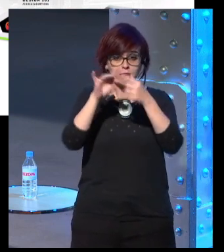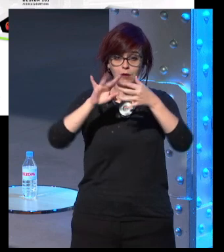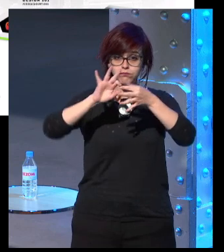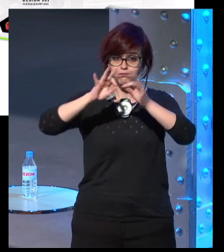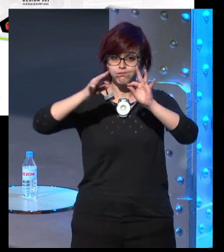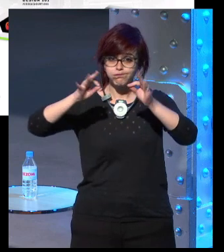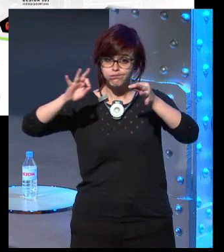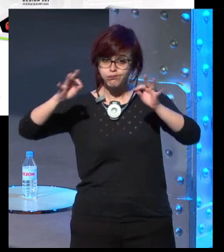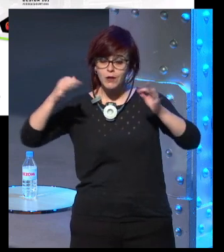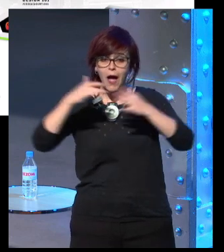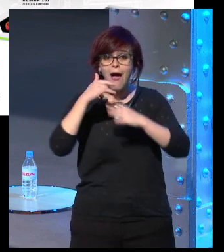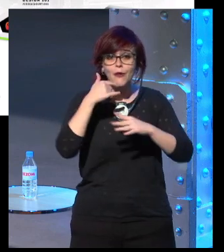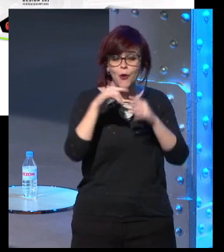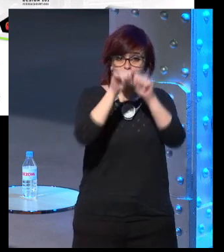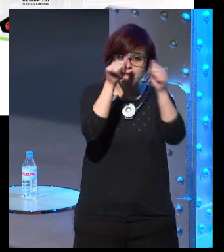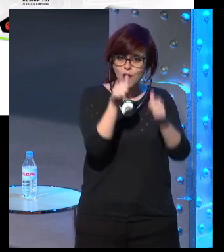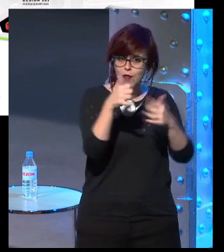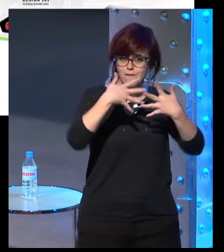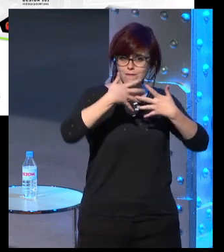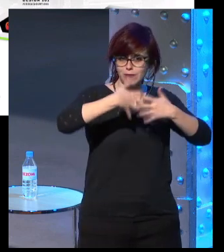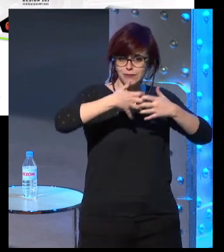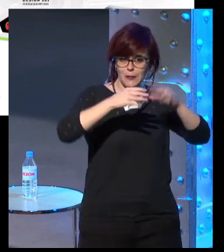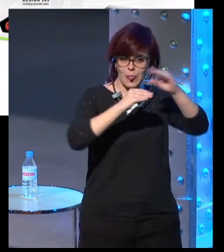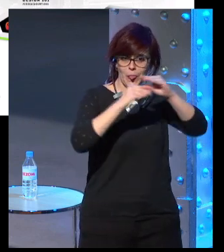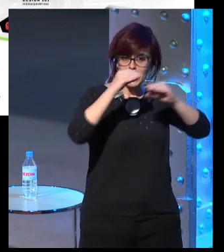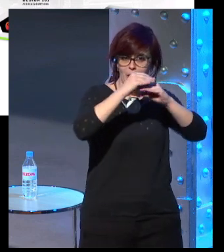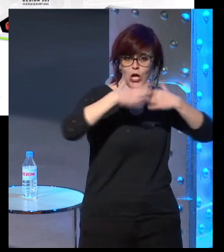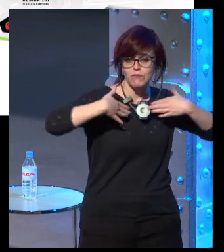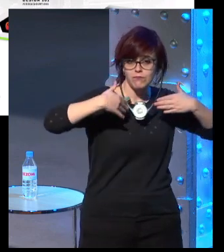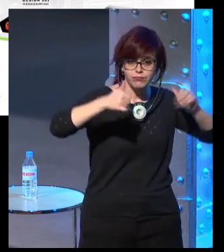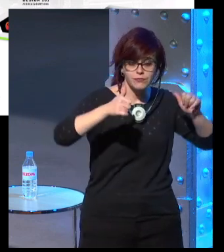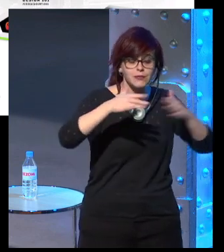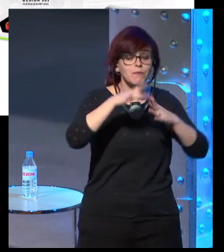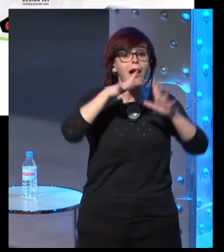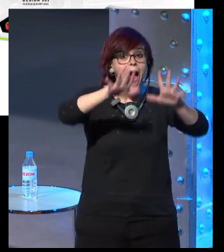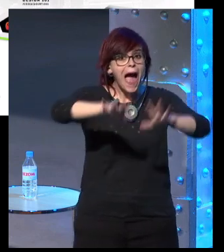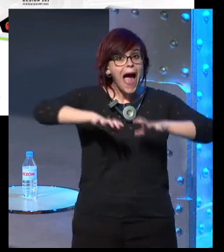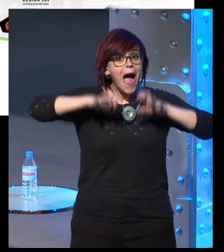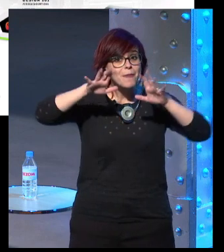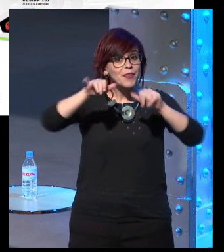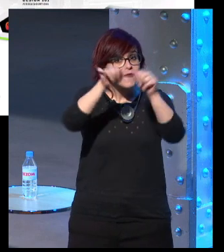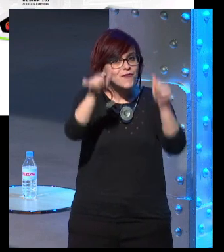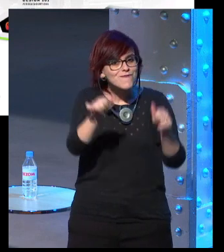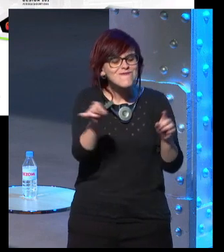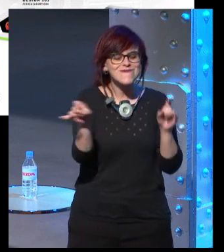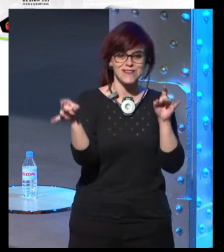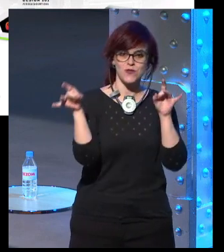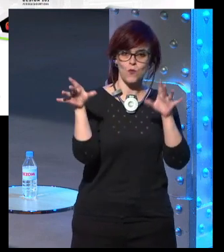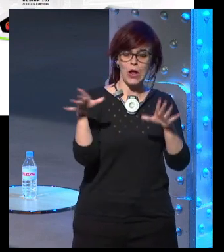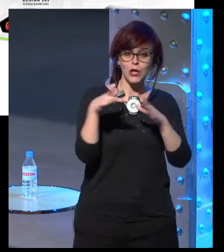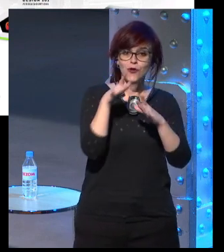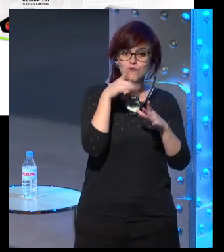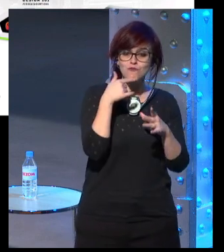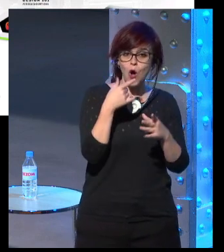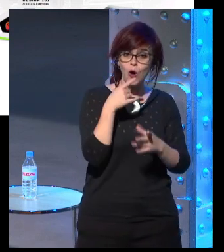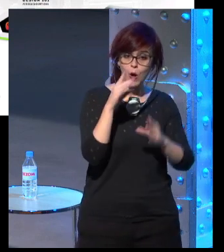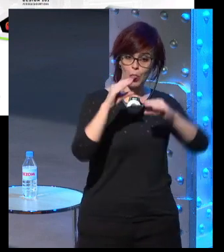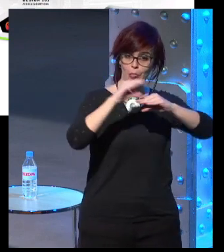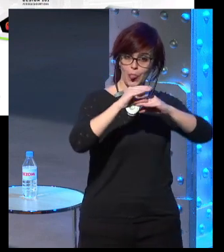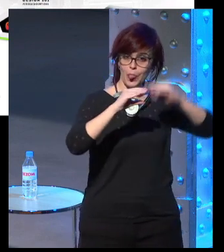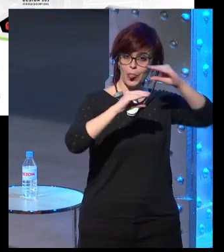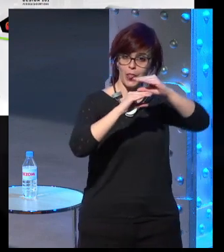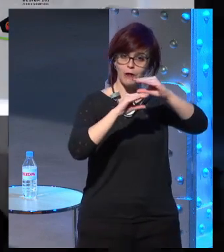any kind of shape. Learning's going to be organized in these containers that can be mixed and matched and connected so that